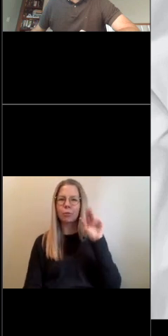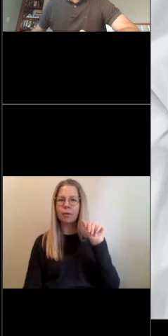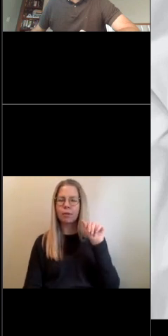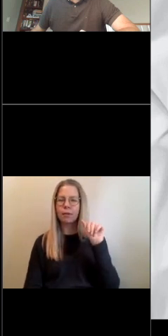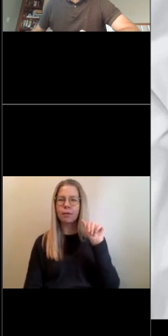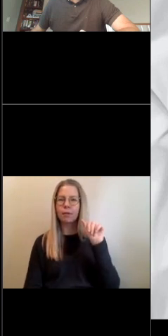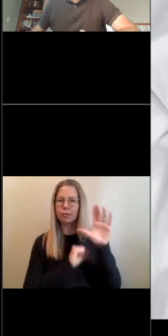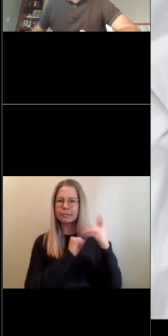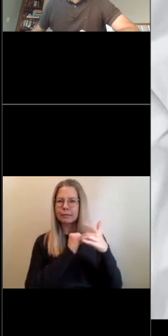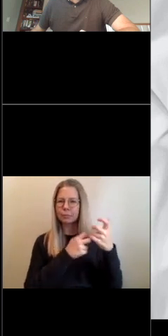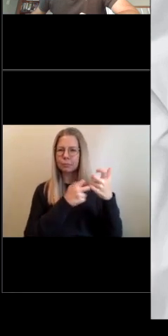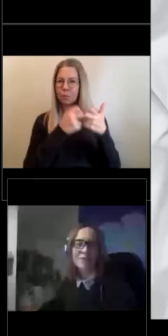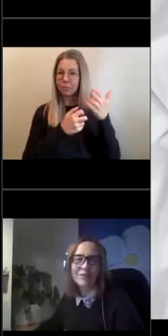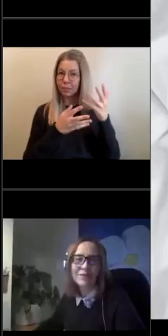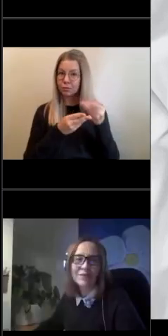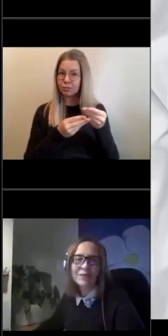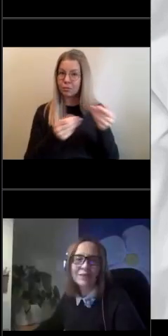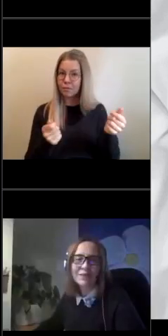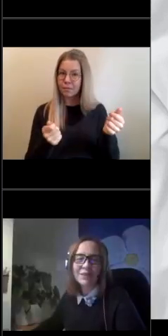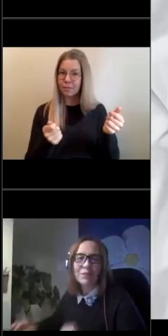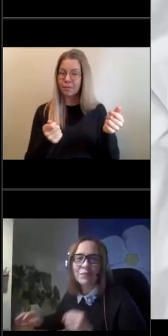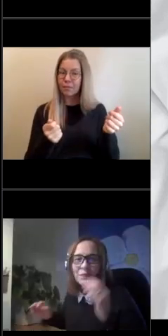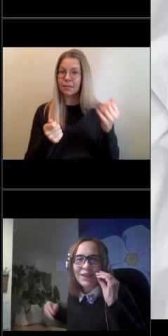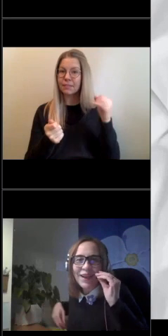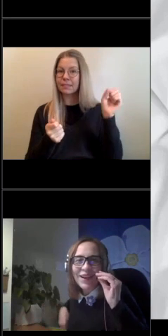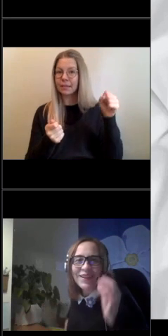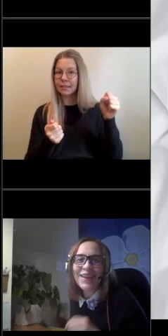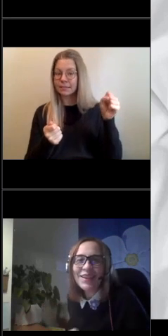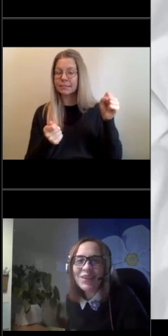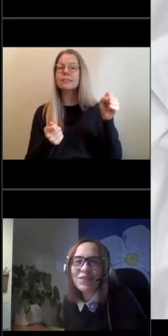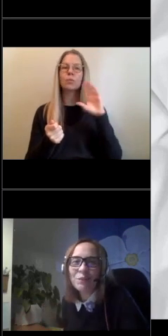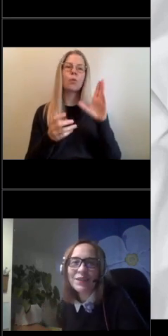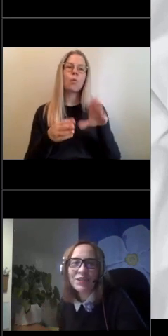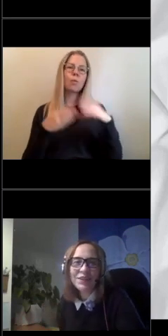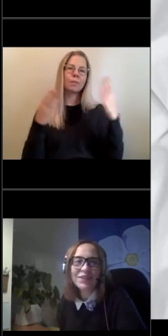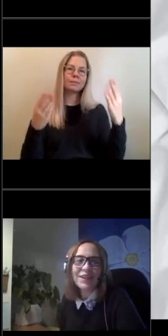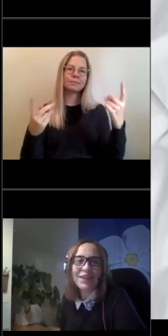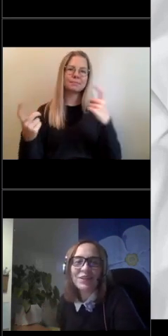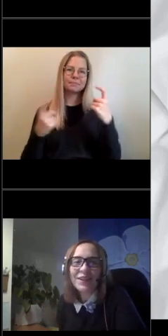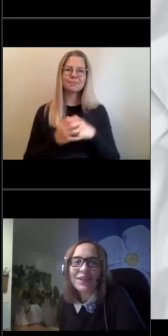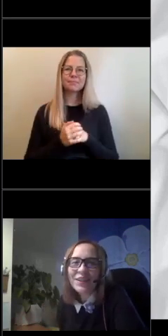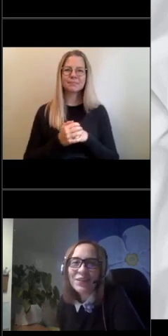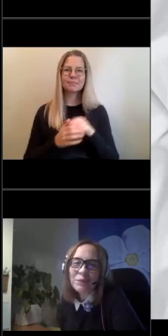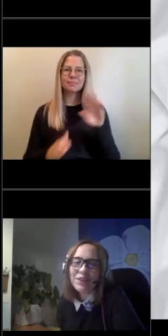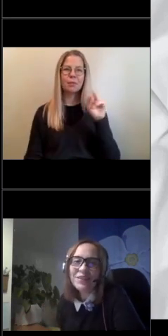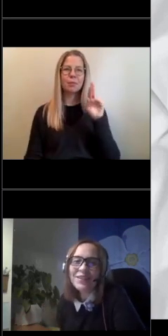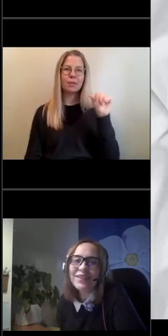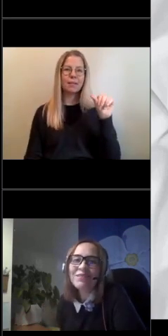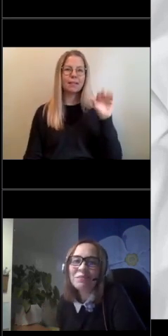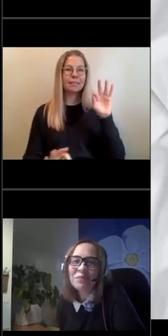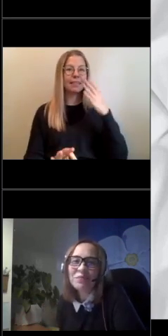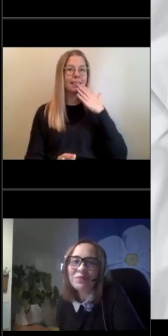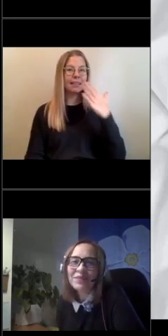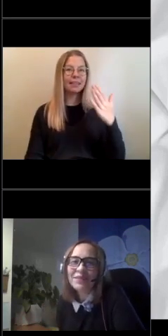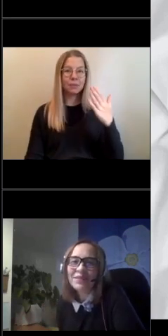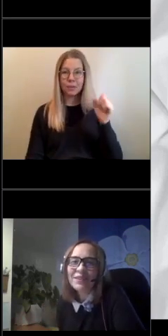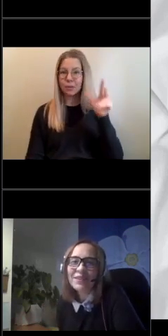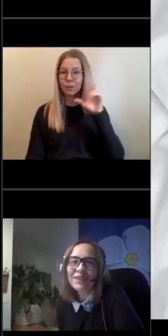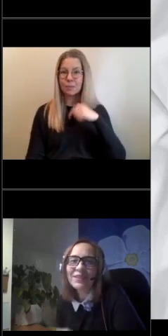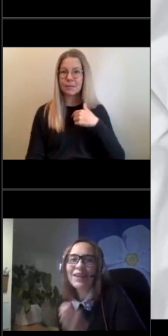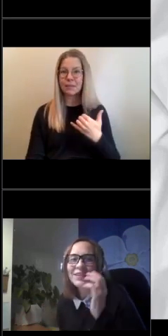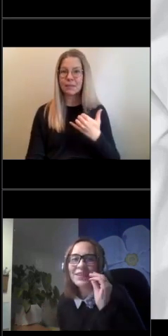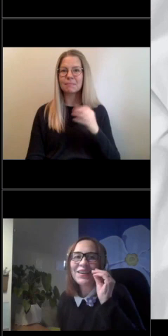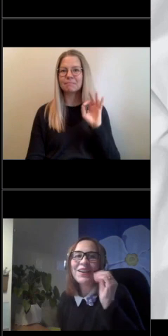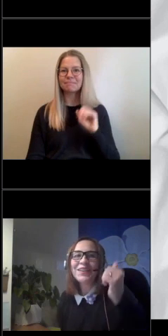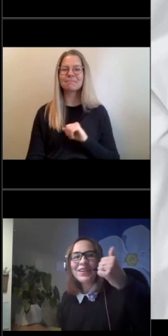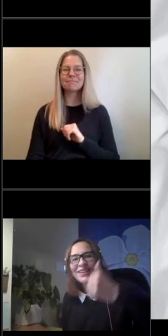go to questions. Hi, thank you so much, Dr. Landry. Can you hear me, Christine? Yes, you're all